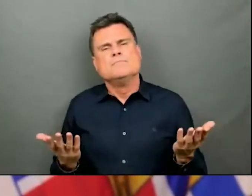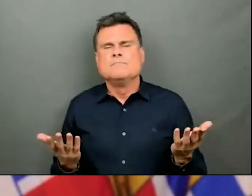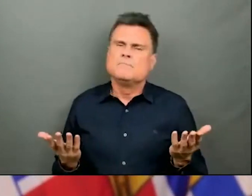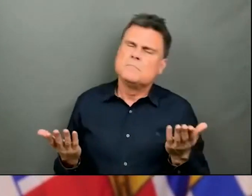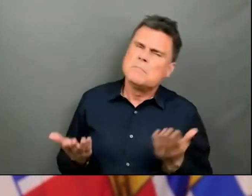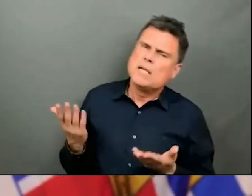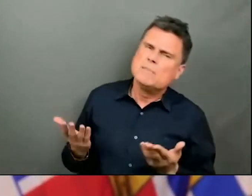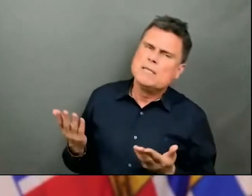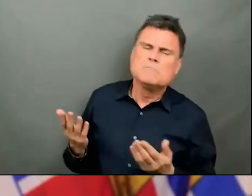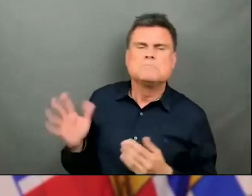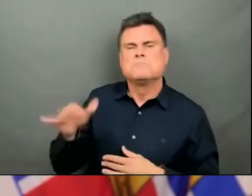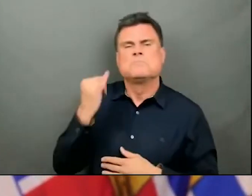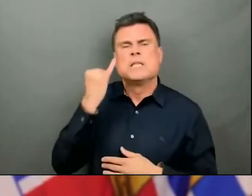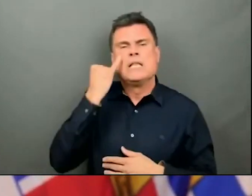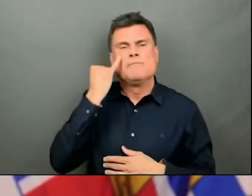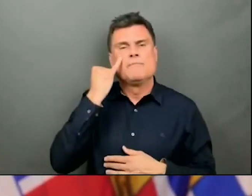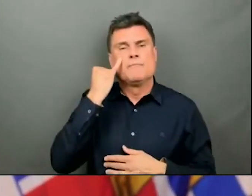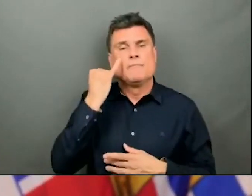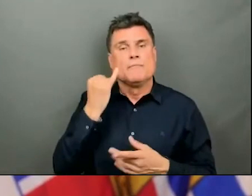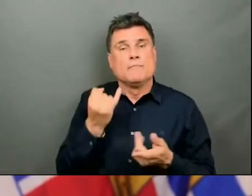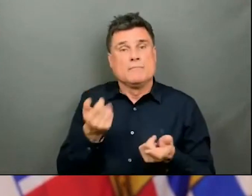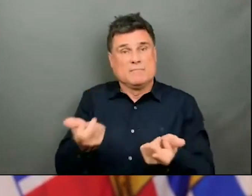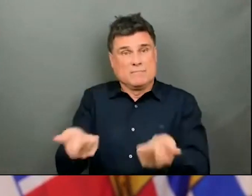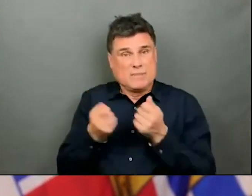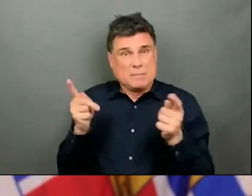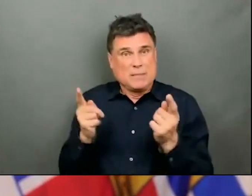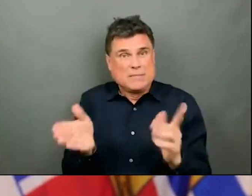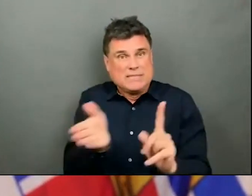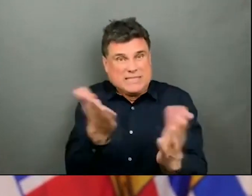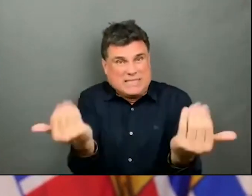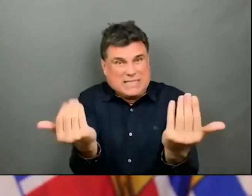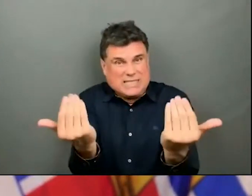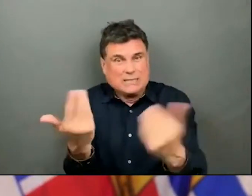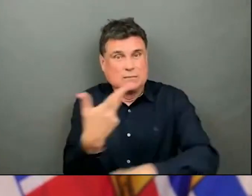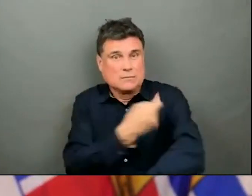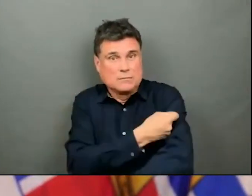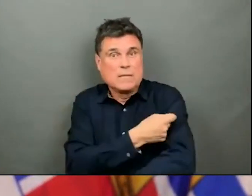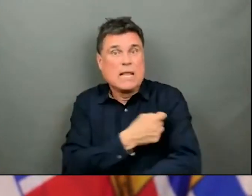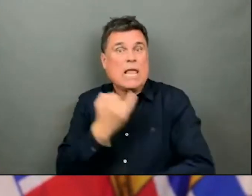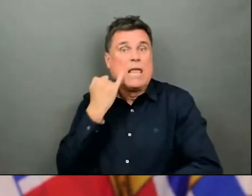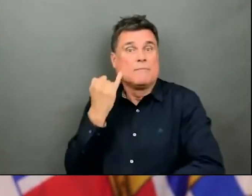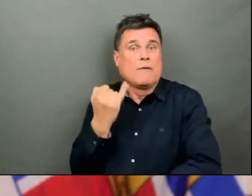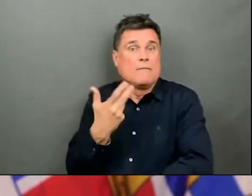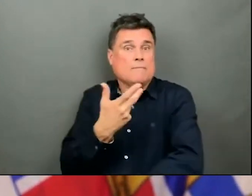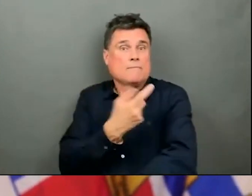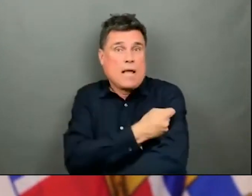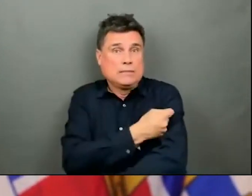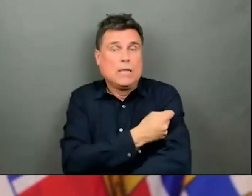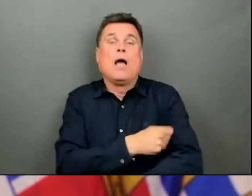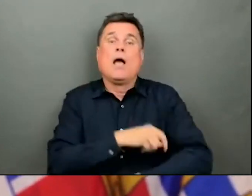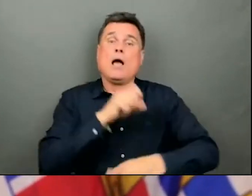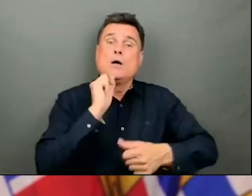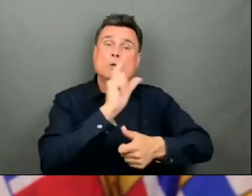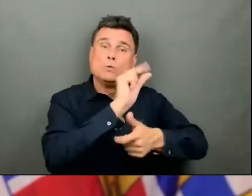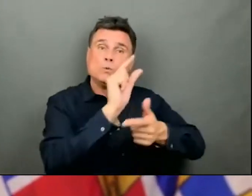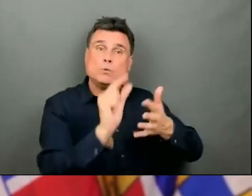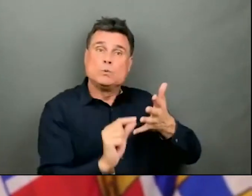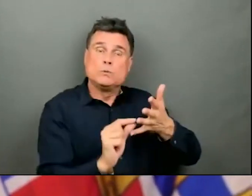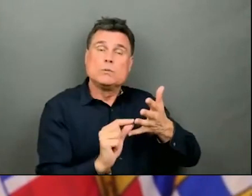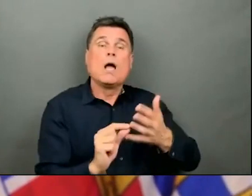they're vaccinated that they can't do when they're not vaccinated? And do you foresee at some point in the near